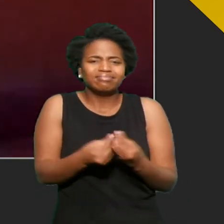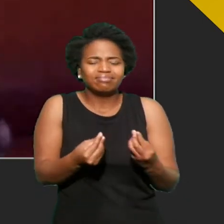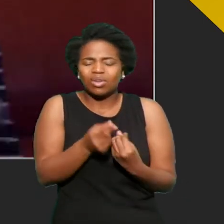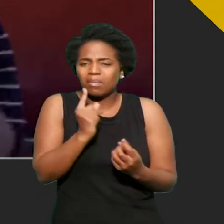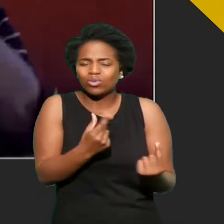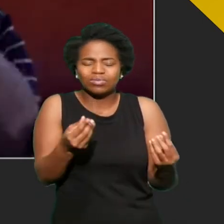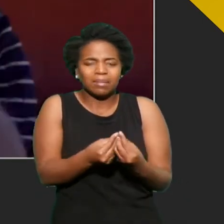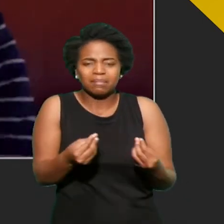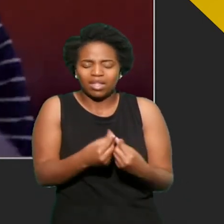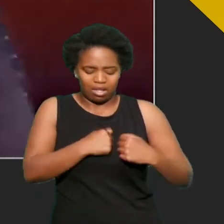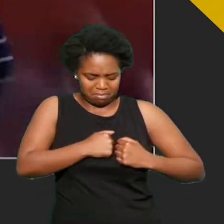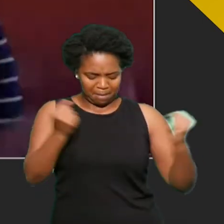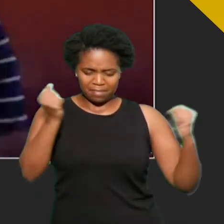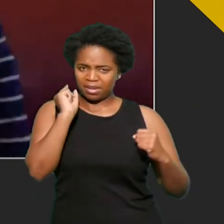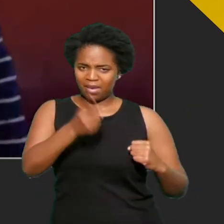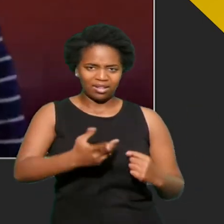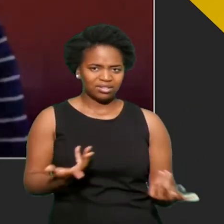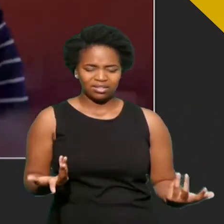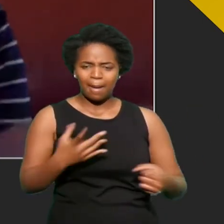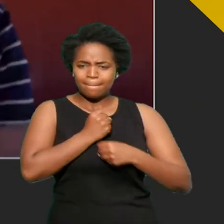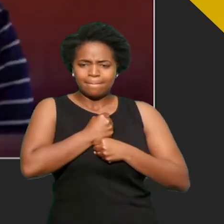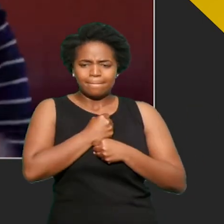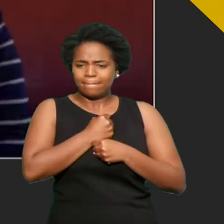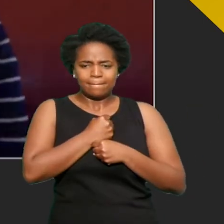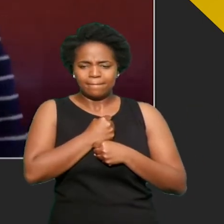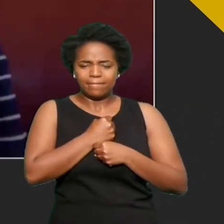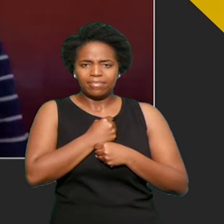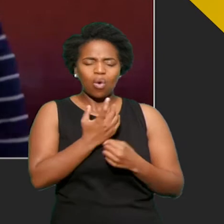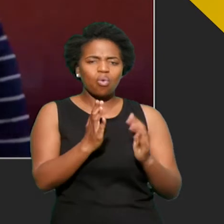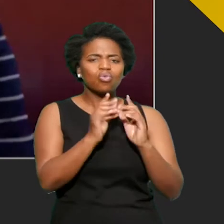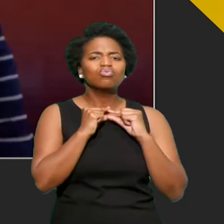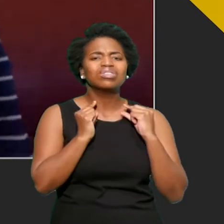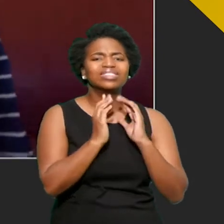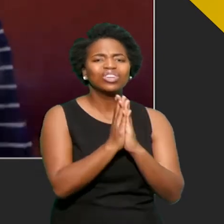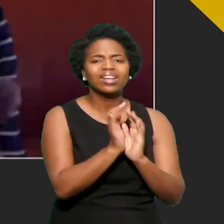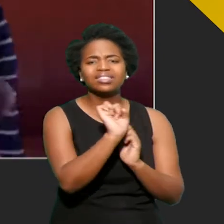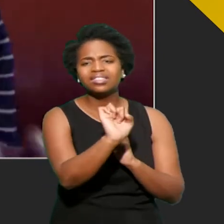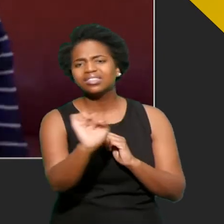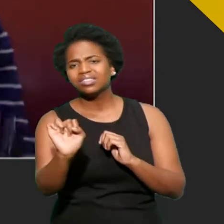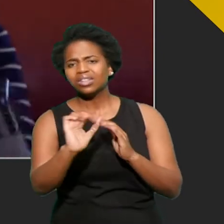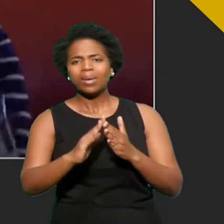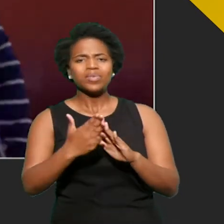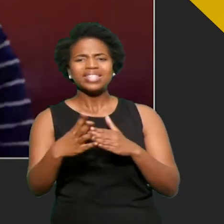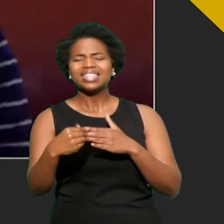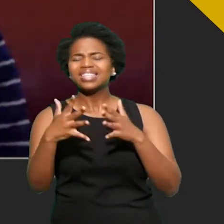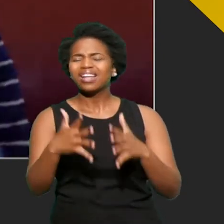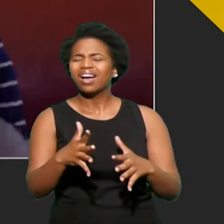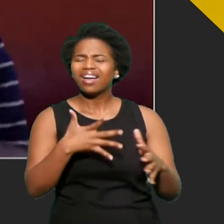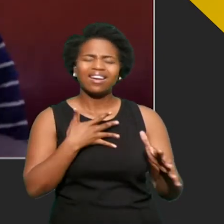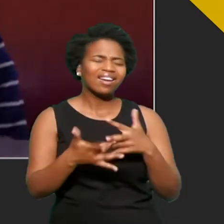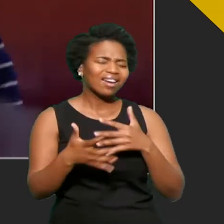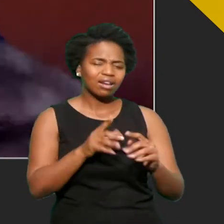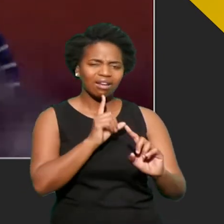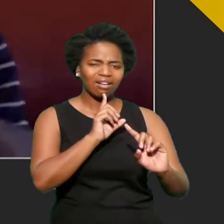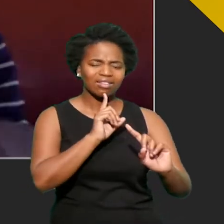the teachers at school. You're going to talk to maybe the religious leaders, the community members, somebody, even family